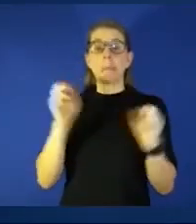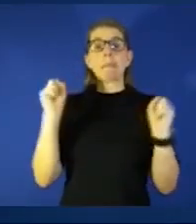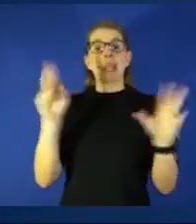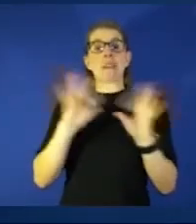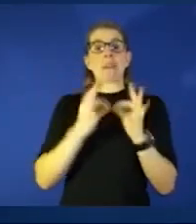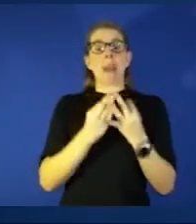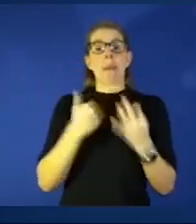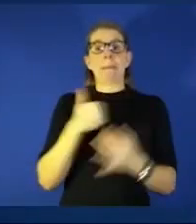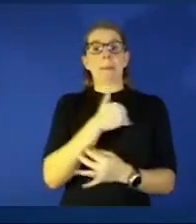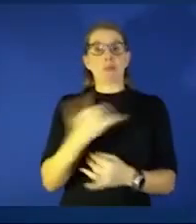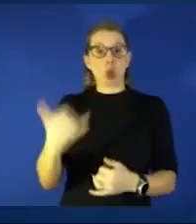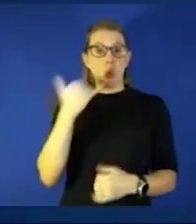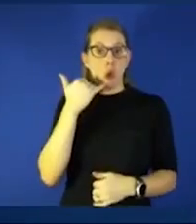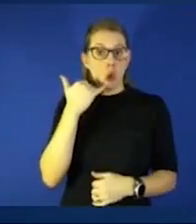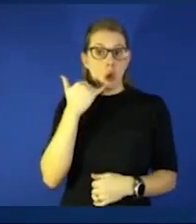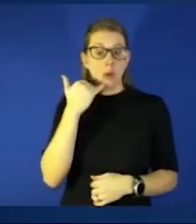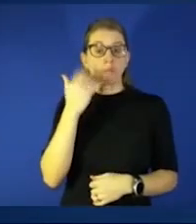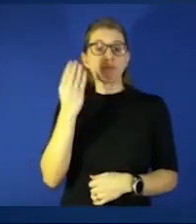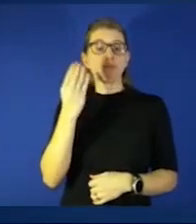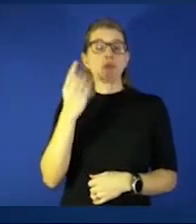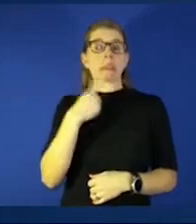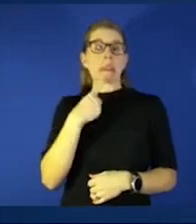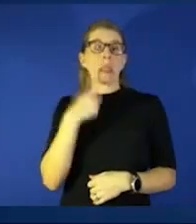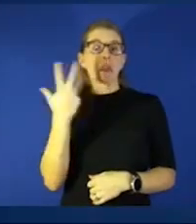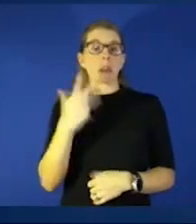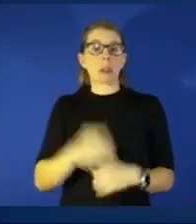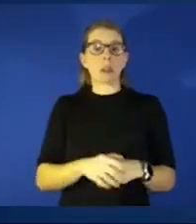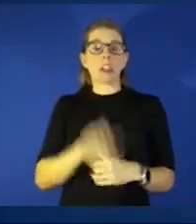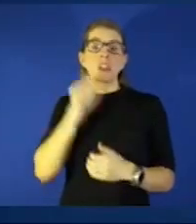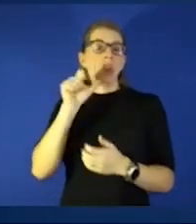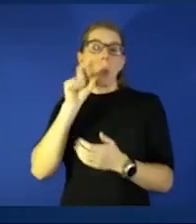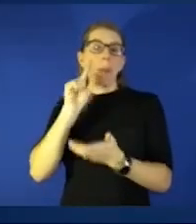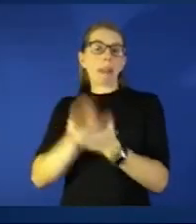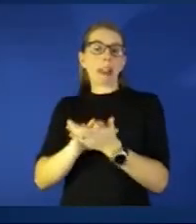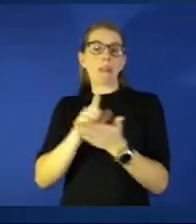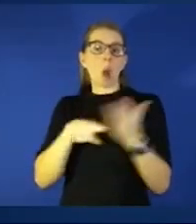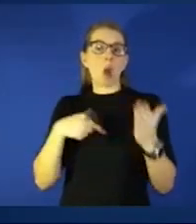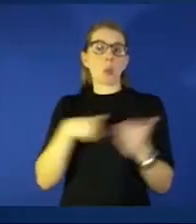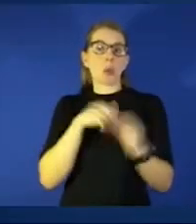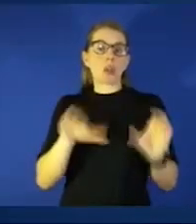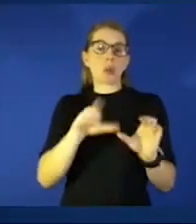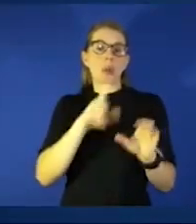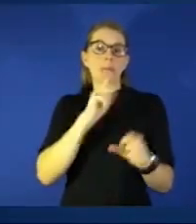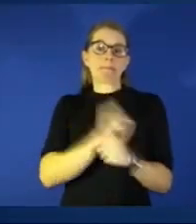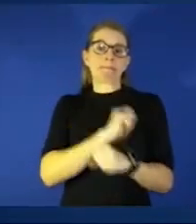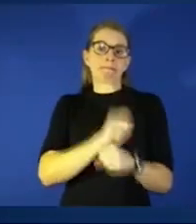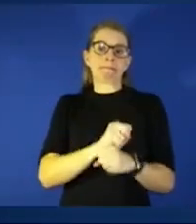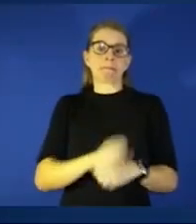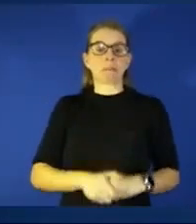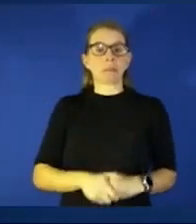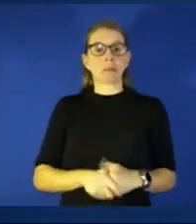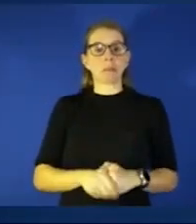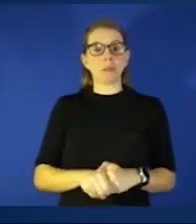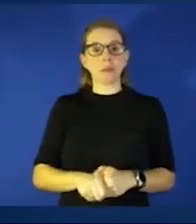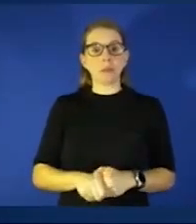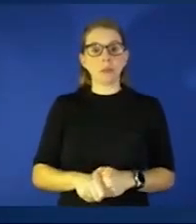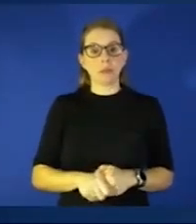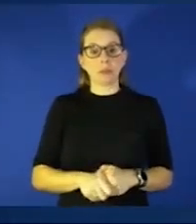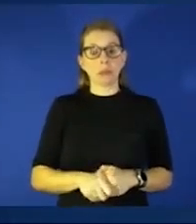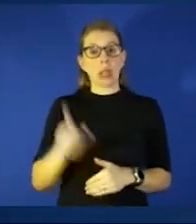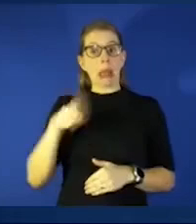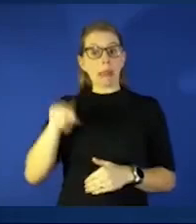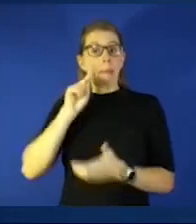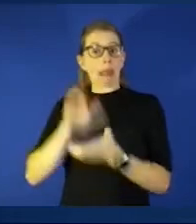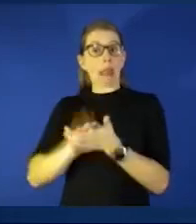who've called and said that they don't believe what we're doing is true that we're um they believe that it is a